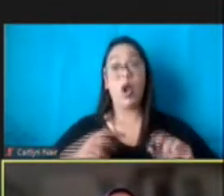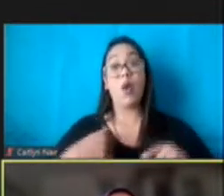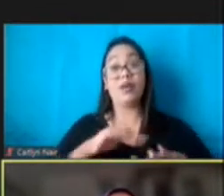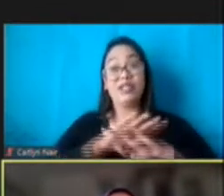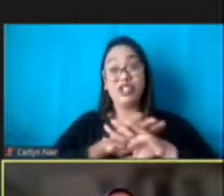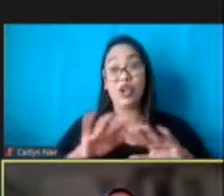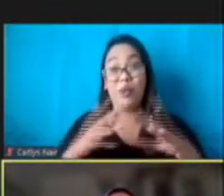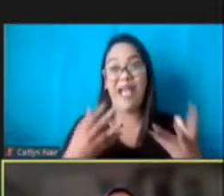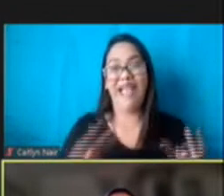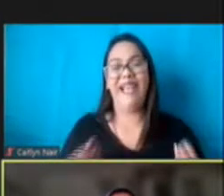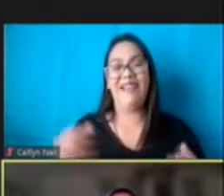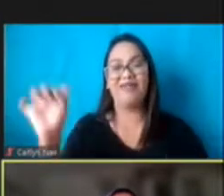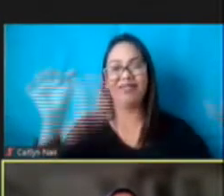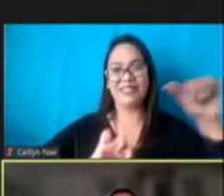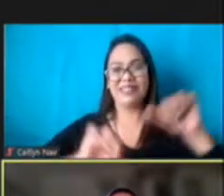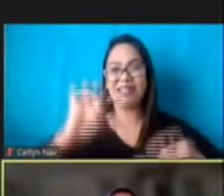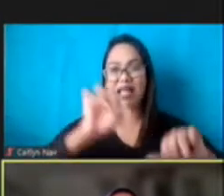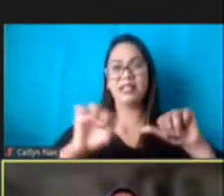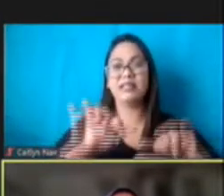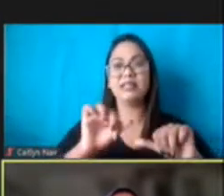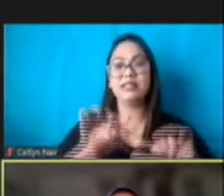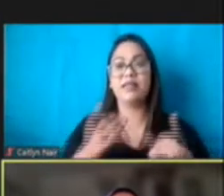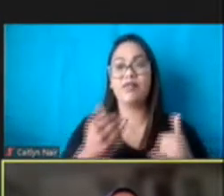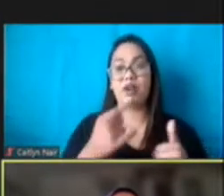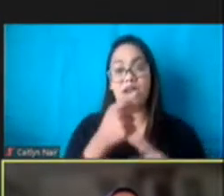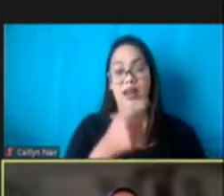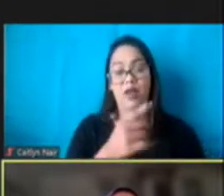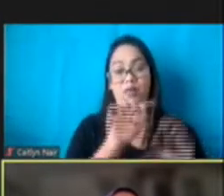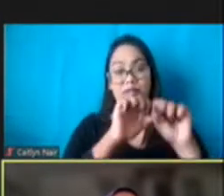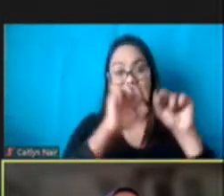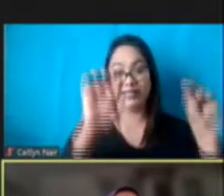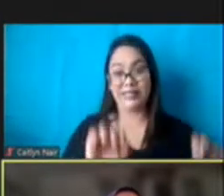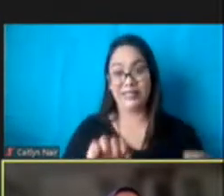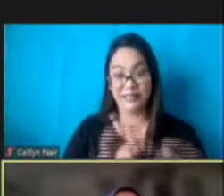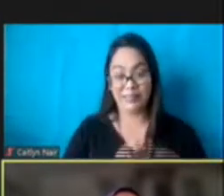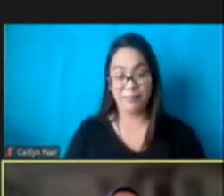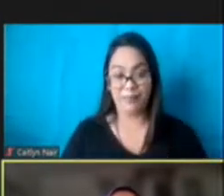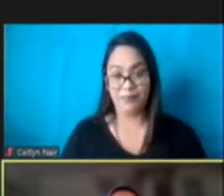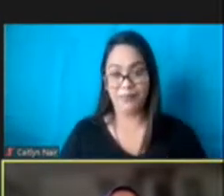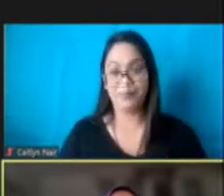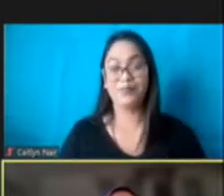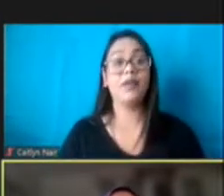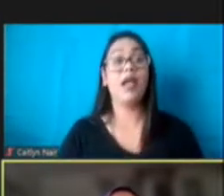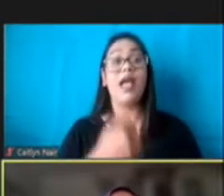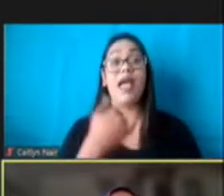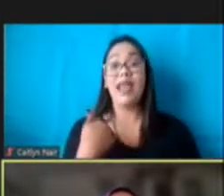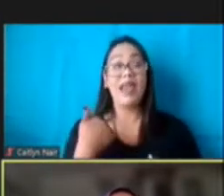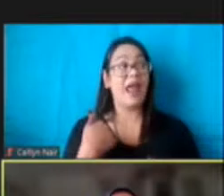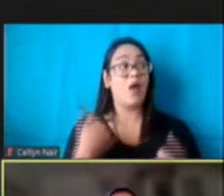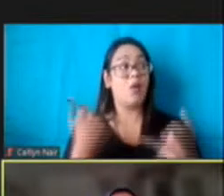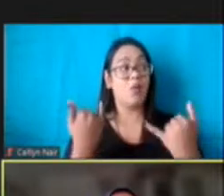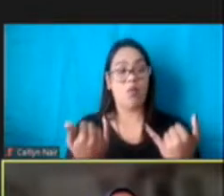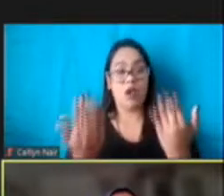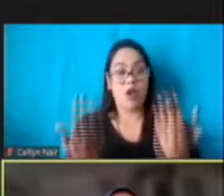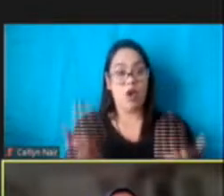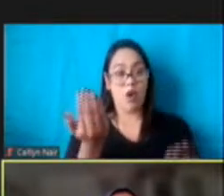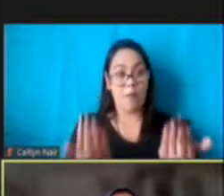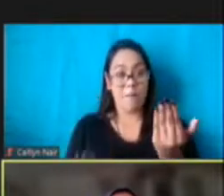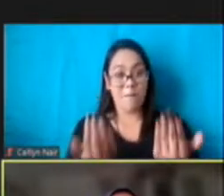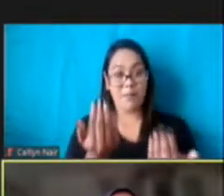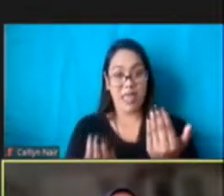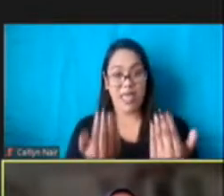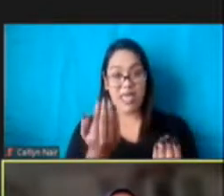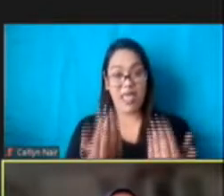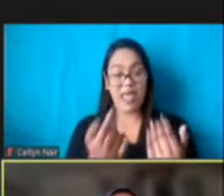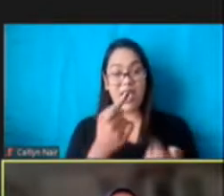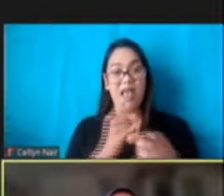surveillance system as a marker for severity. When you look at when you compare admissions in the early 2nd